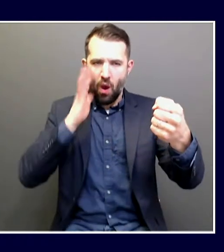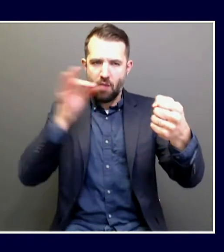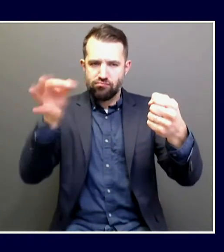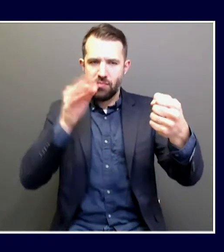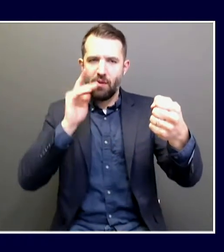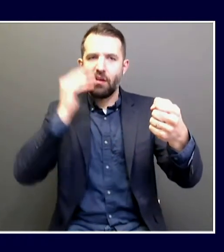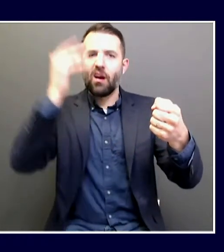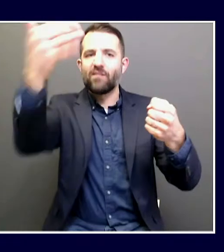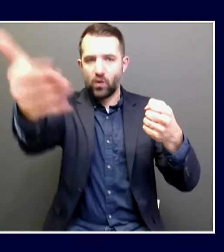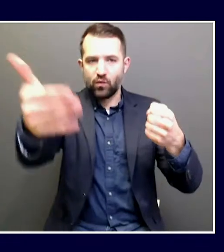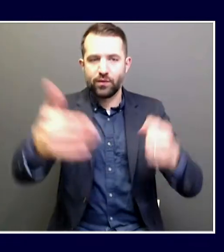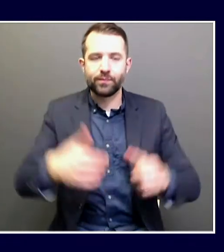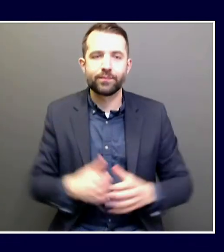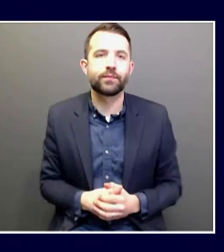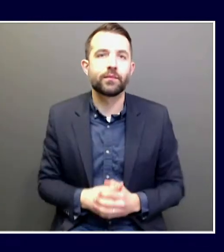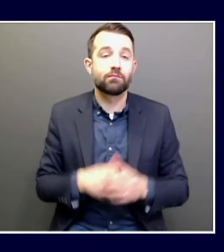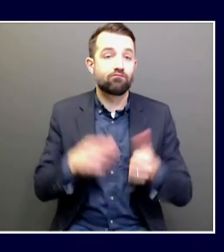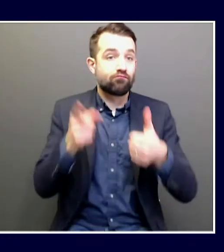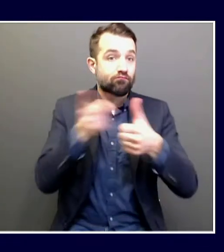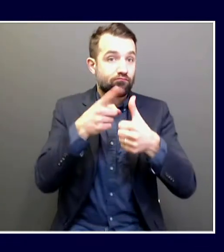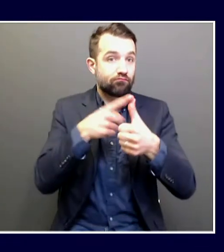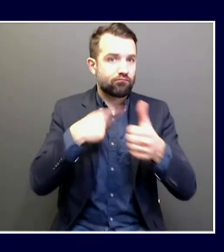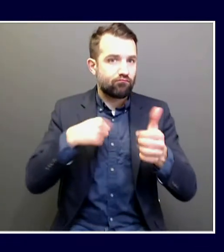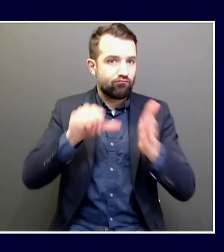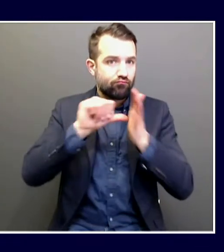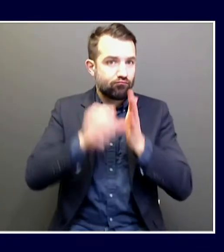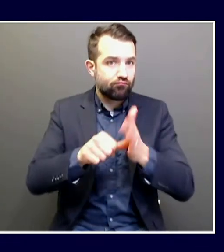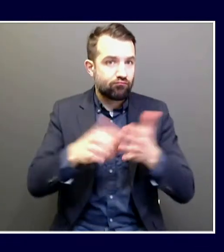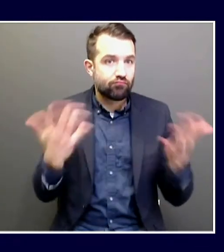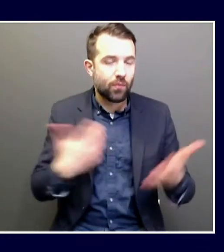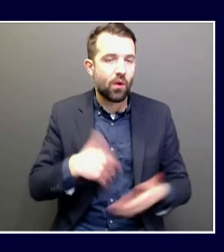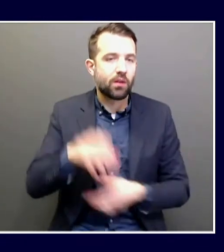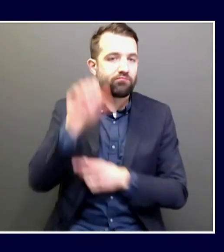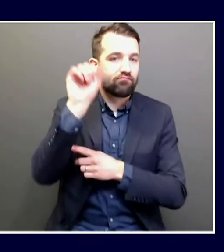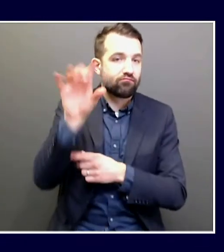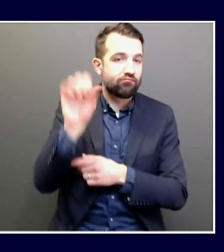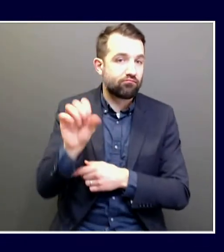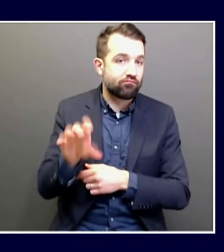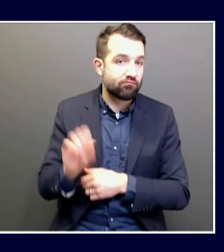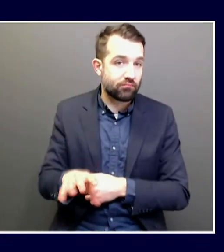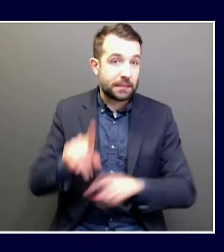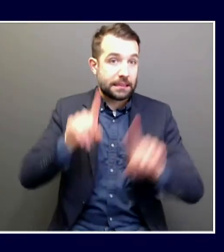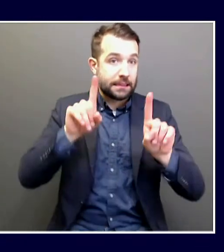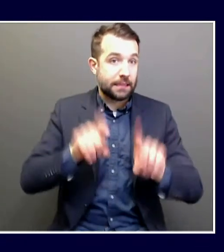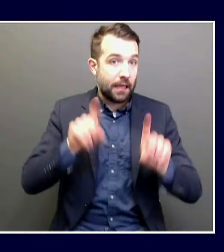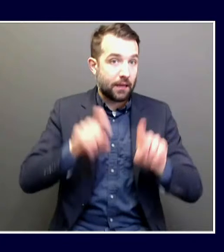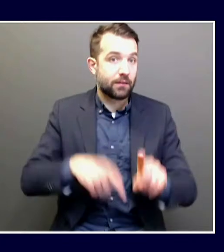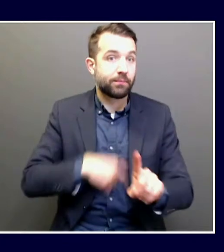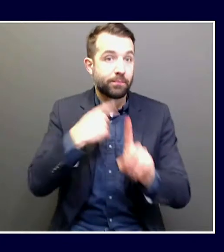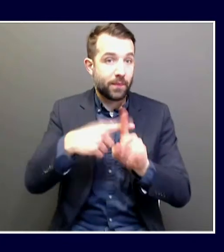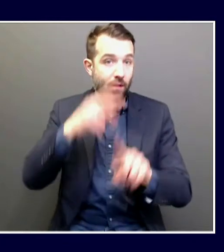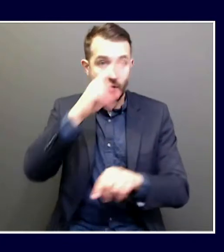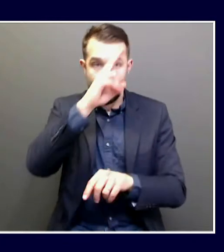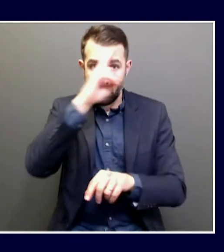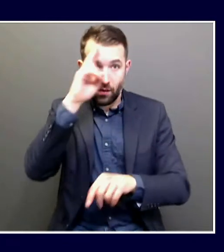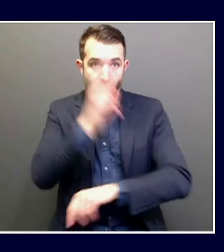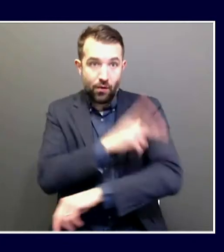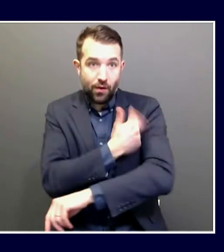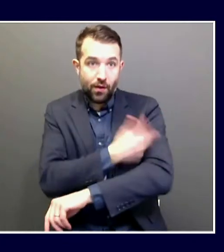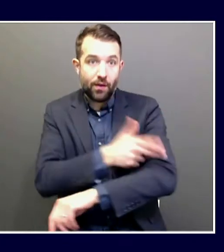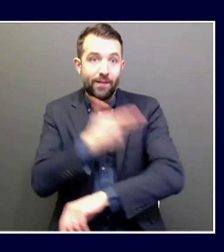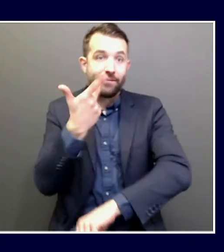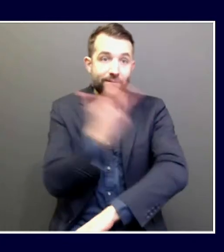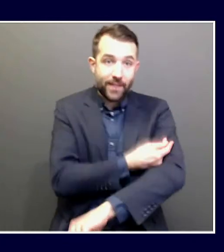some updates on testing, hospitalizations, and vaccines. Let's start with testing. Our